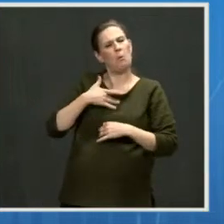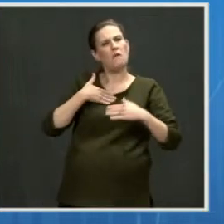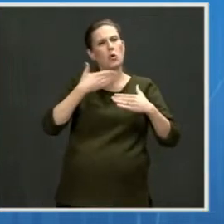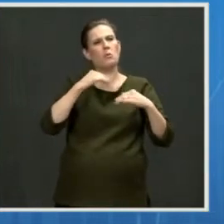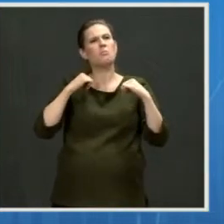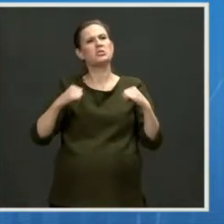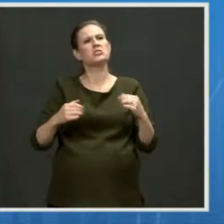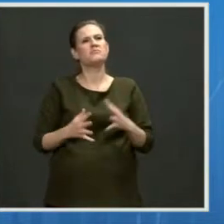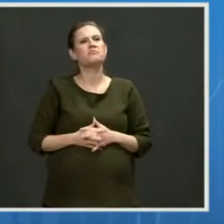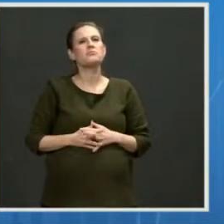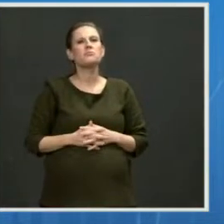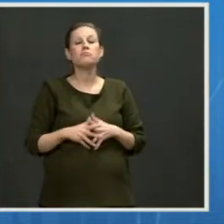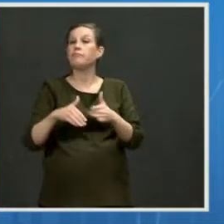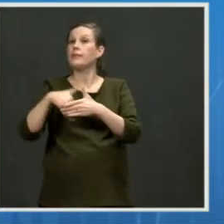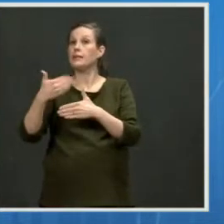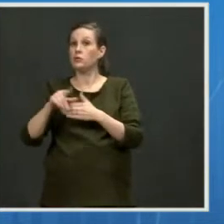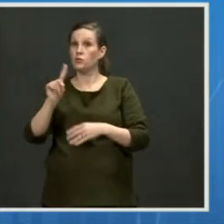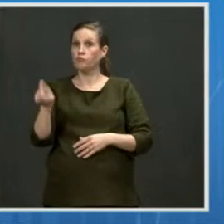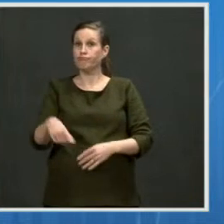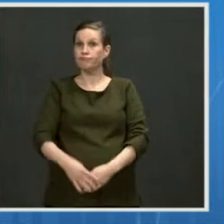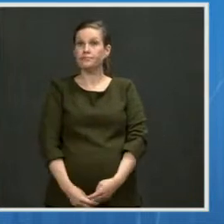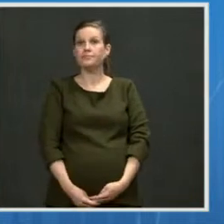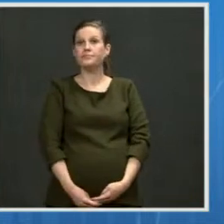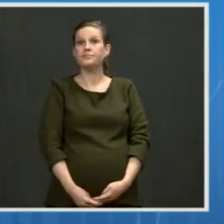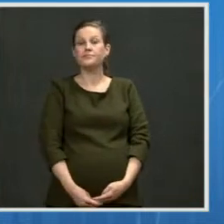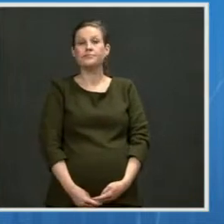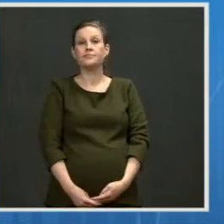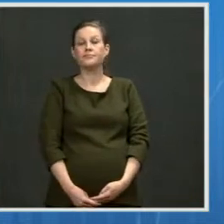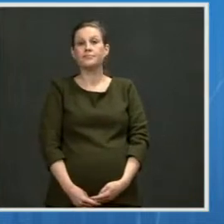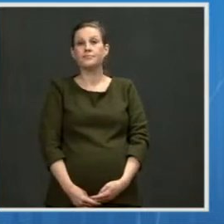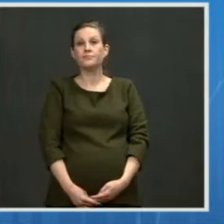Next, we'll go to Lauren Klassen at CQ Roll Call.